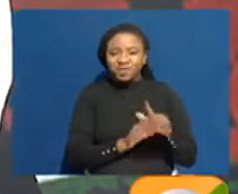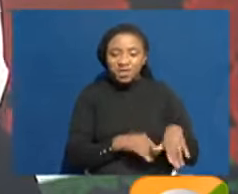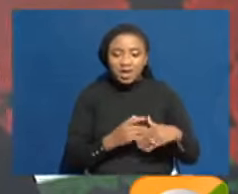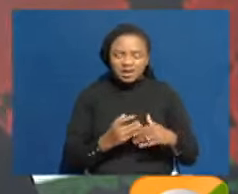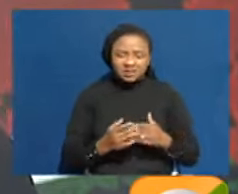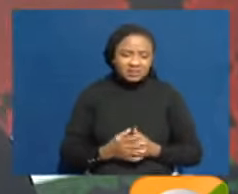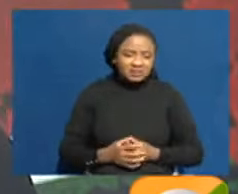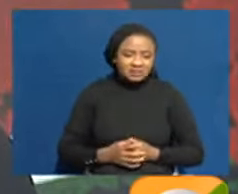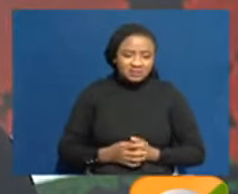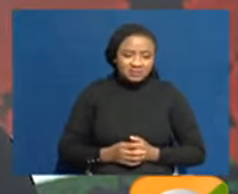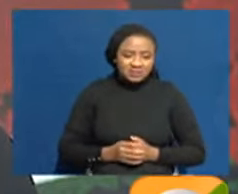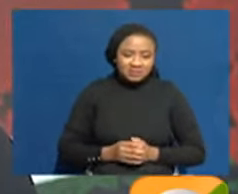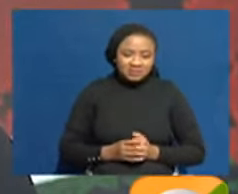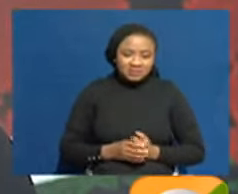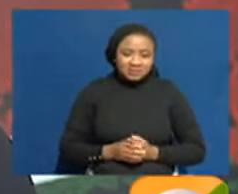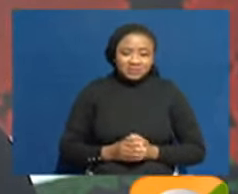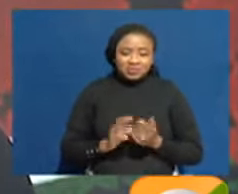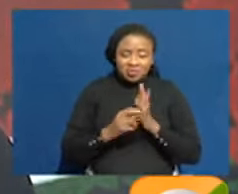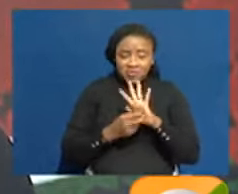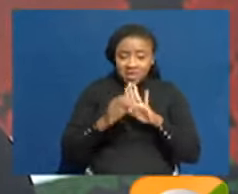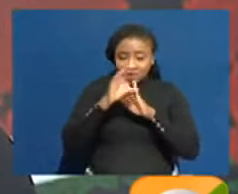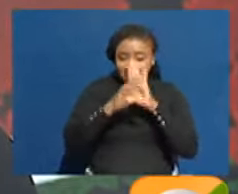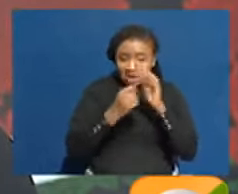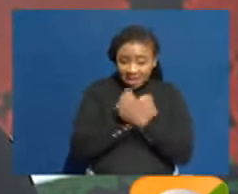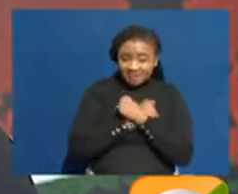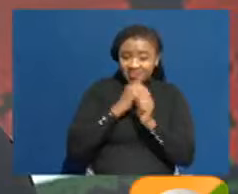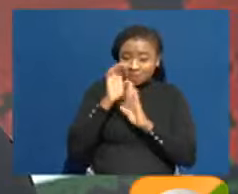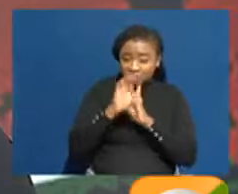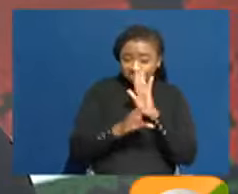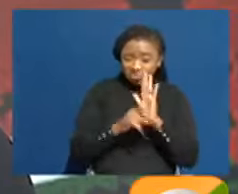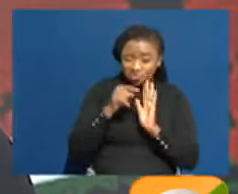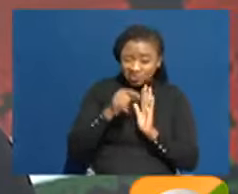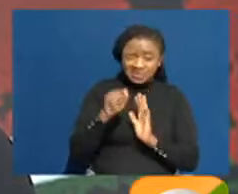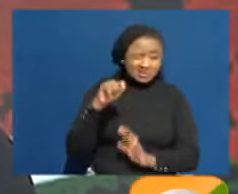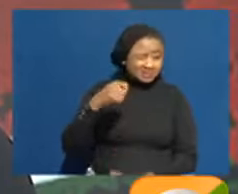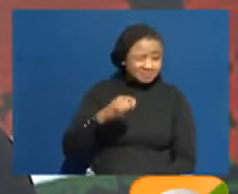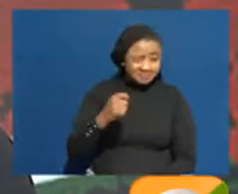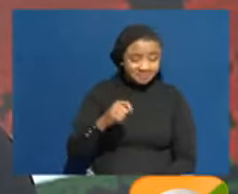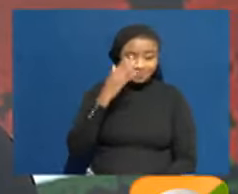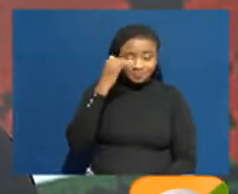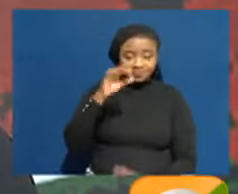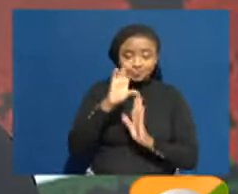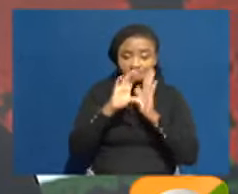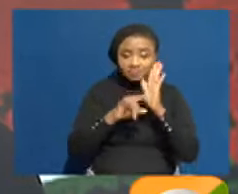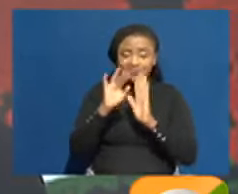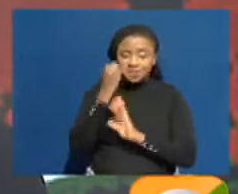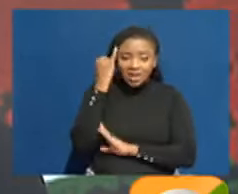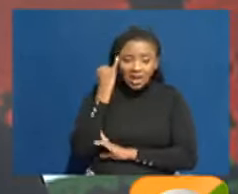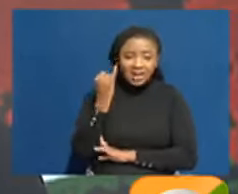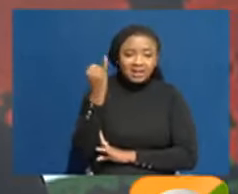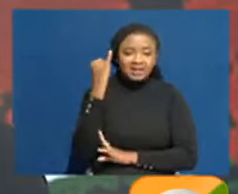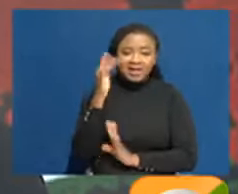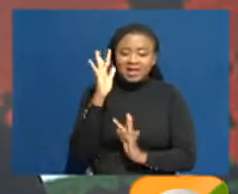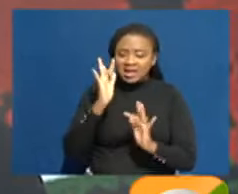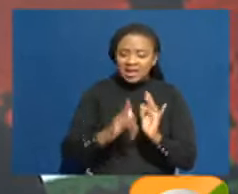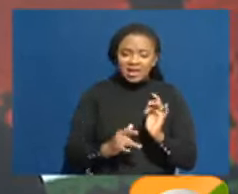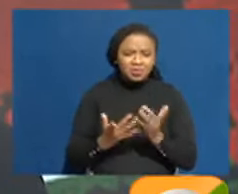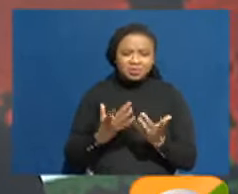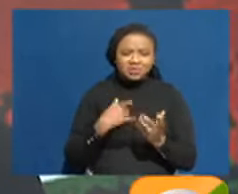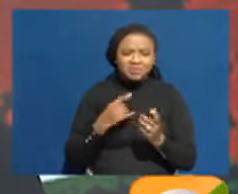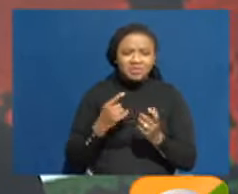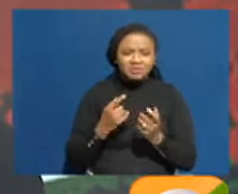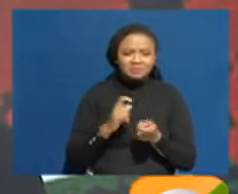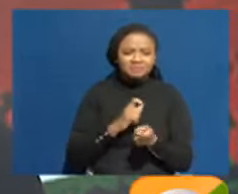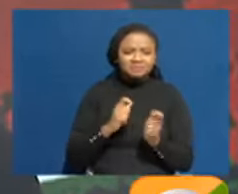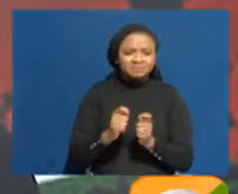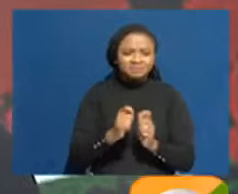end. So constitutional culture is very key because the constitution really is an idea. It cannot be legislated. The ideas, the